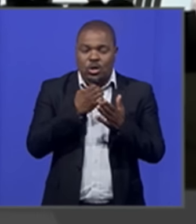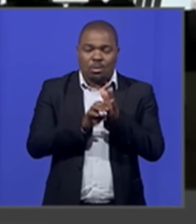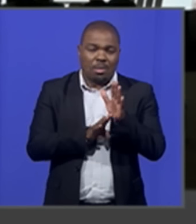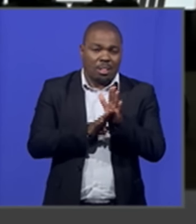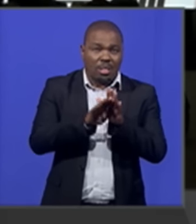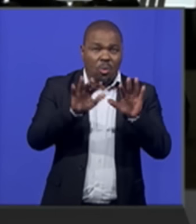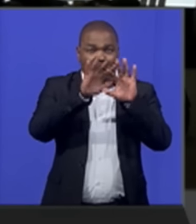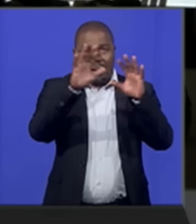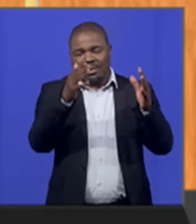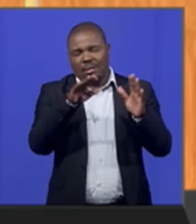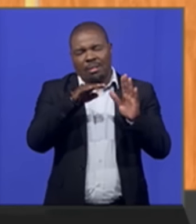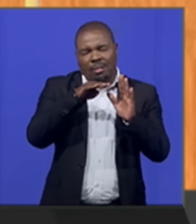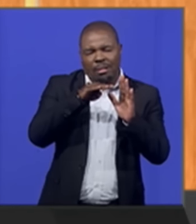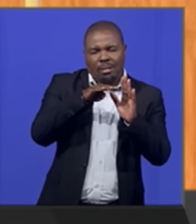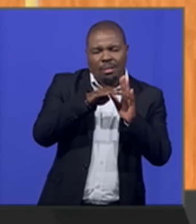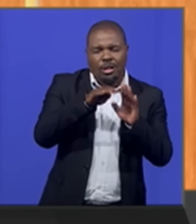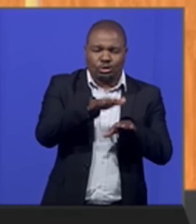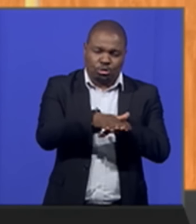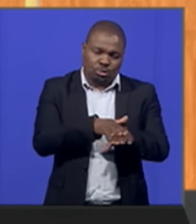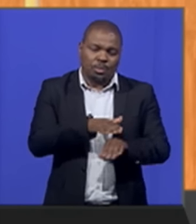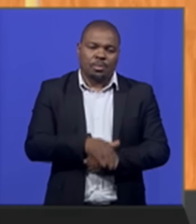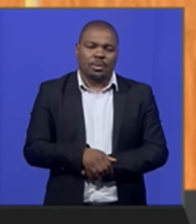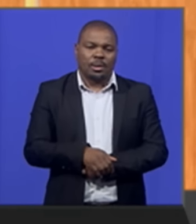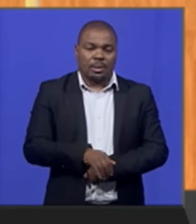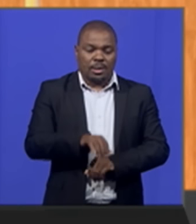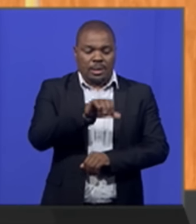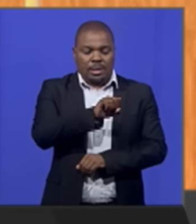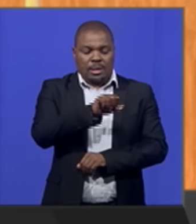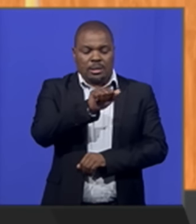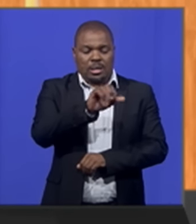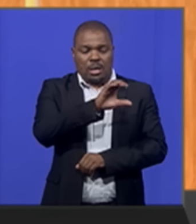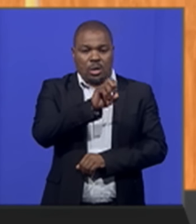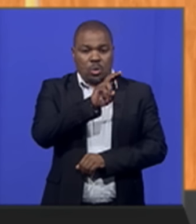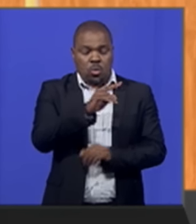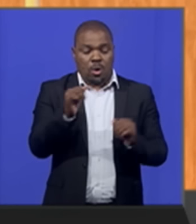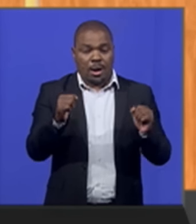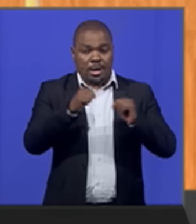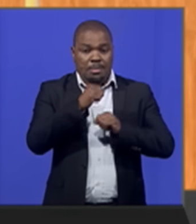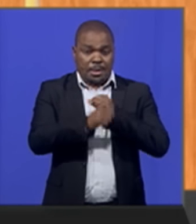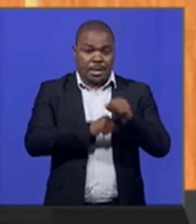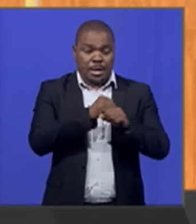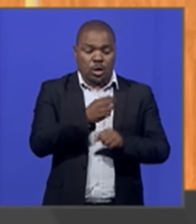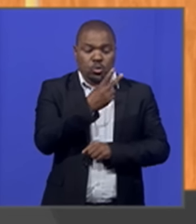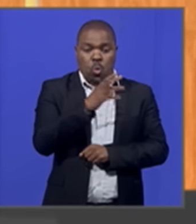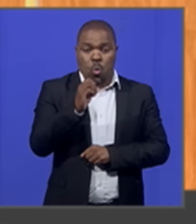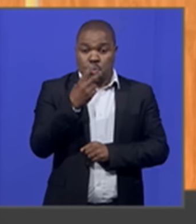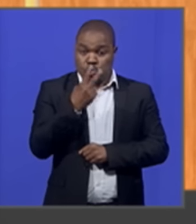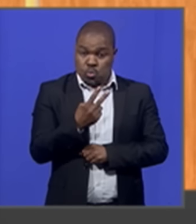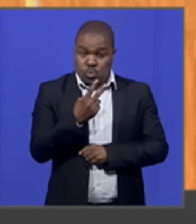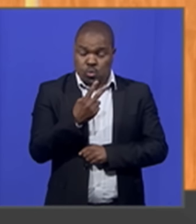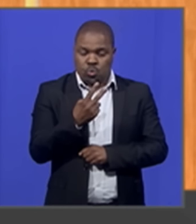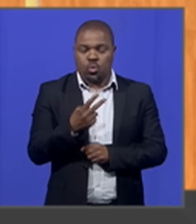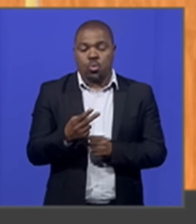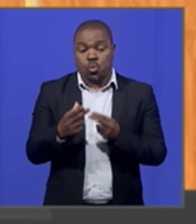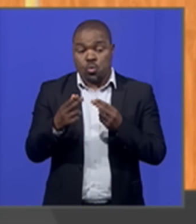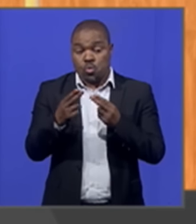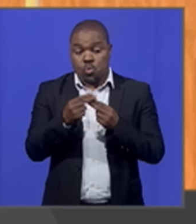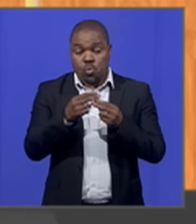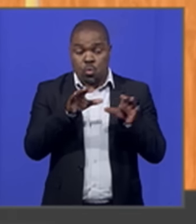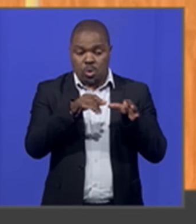ikonomi ya lefase. Since the SACU agreement of 2002, this union has